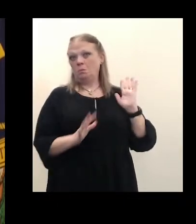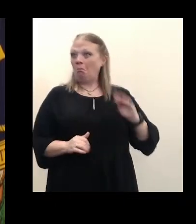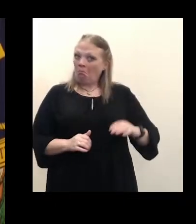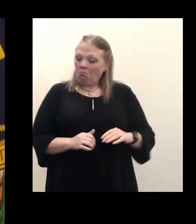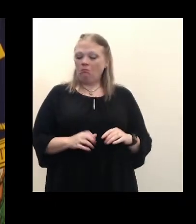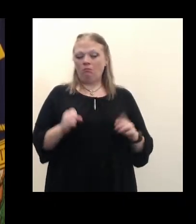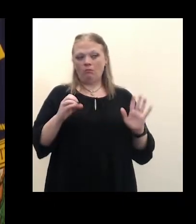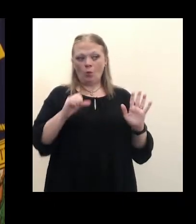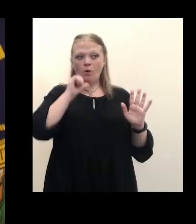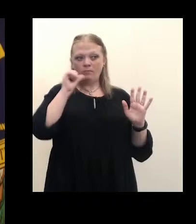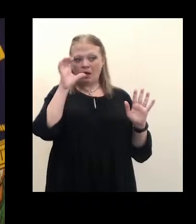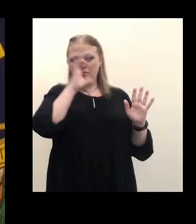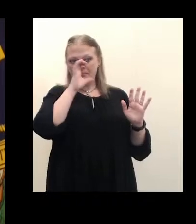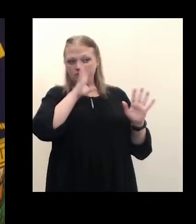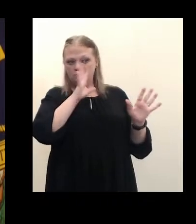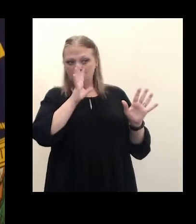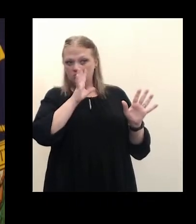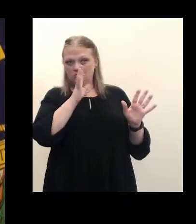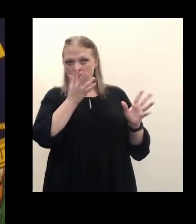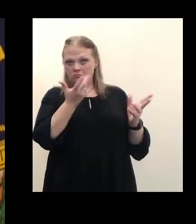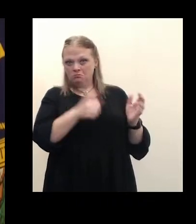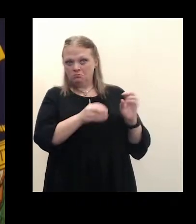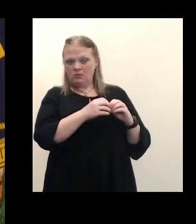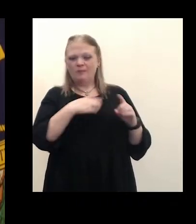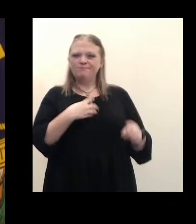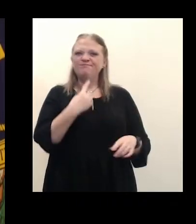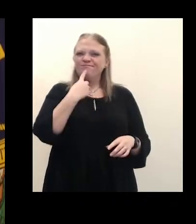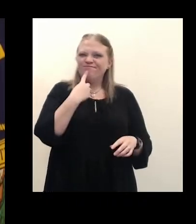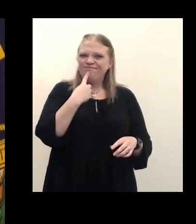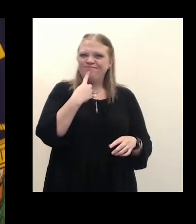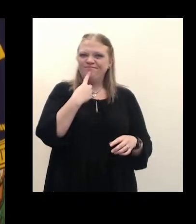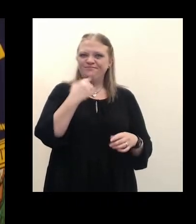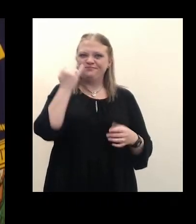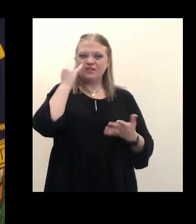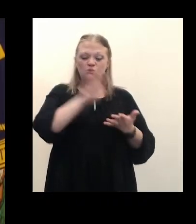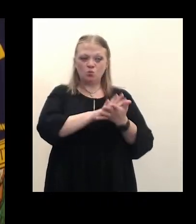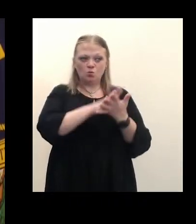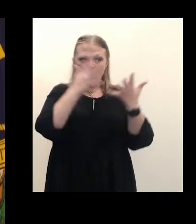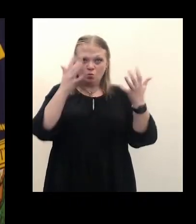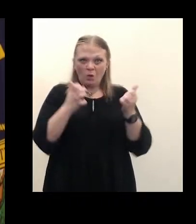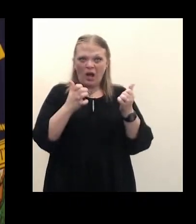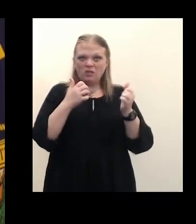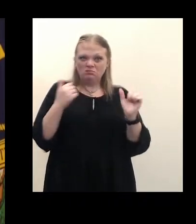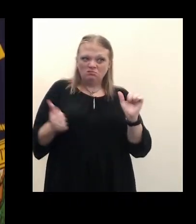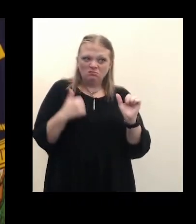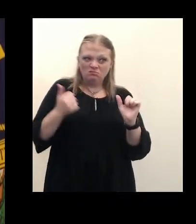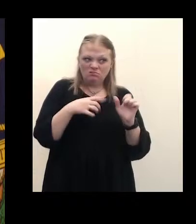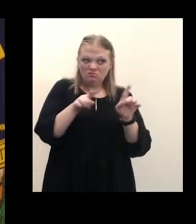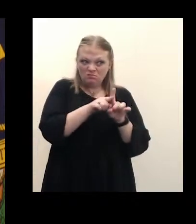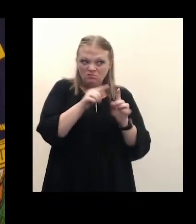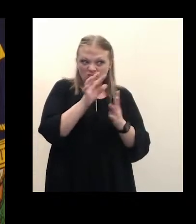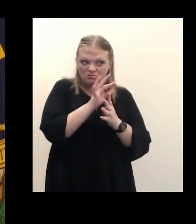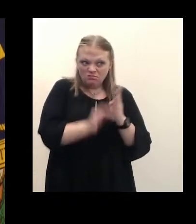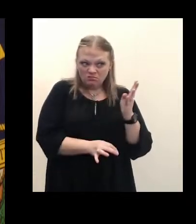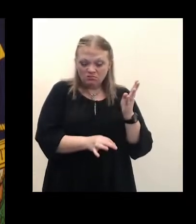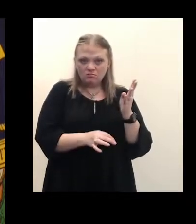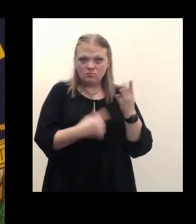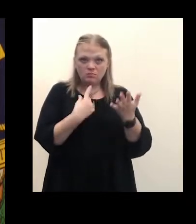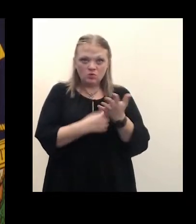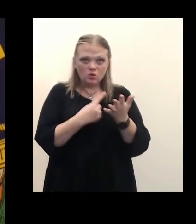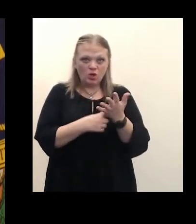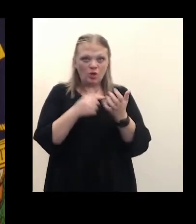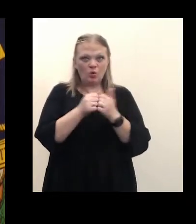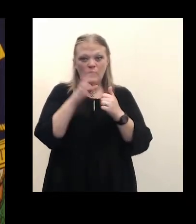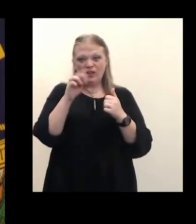actually very disappointed that if the schools really do want to pursue this as an option, that they're talking to the news instead of the